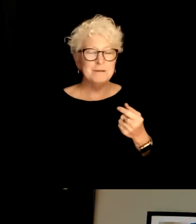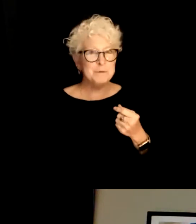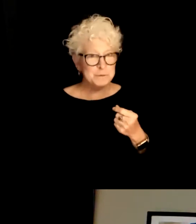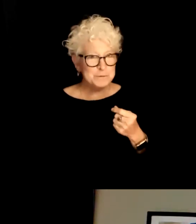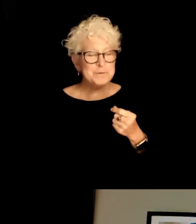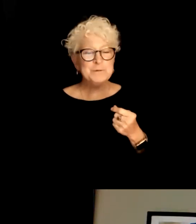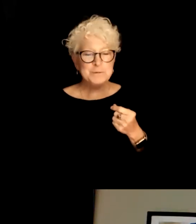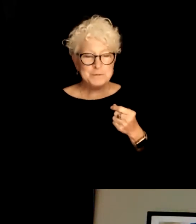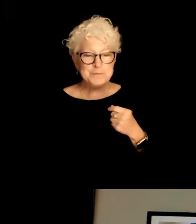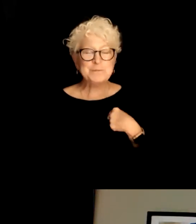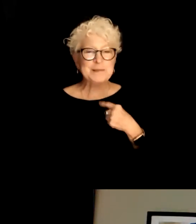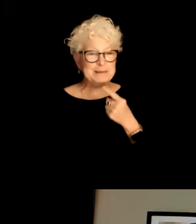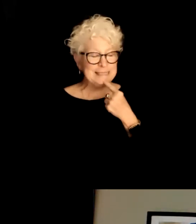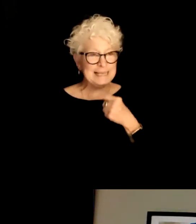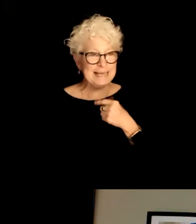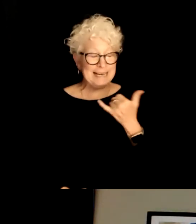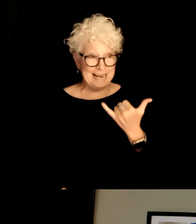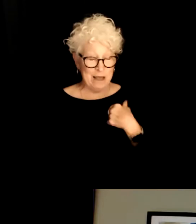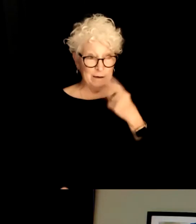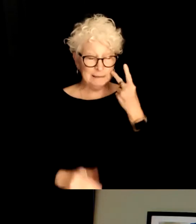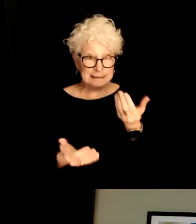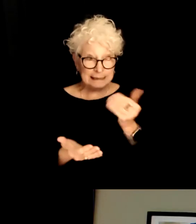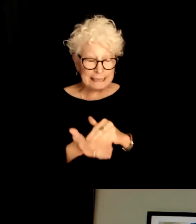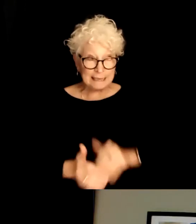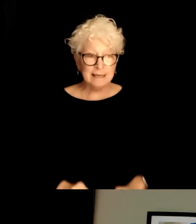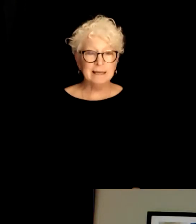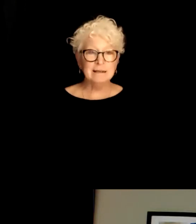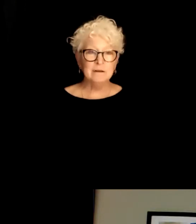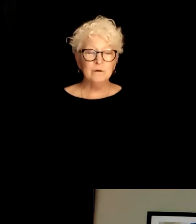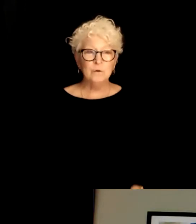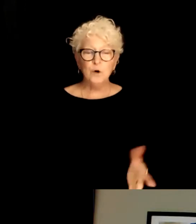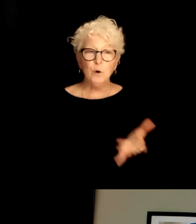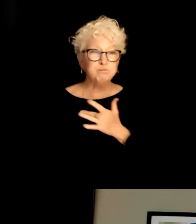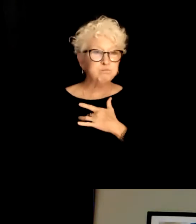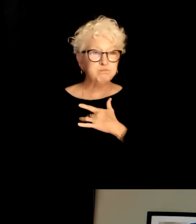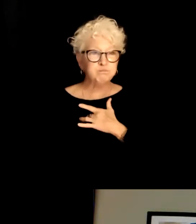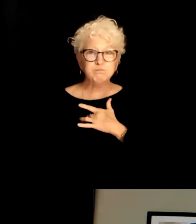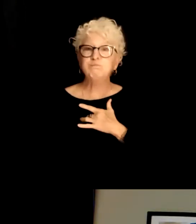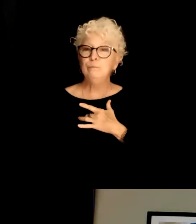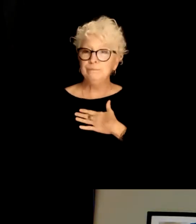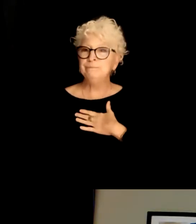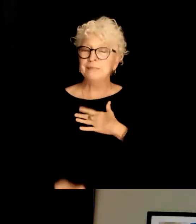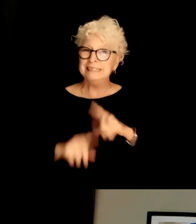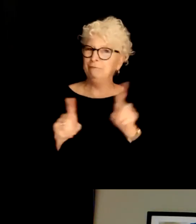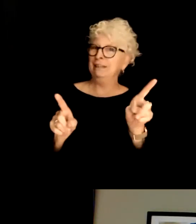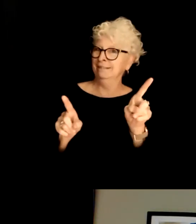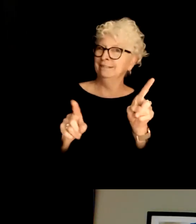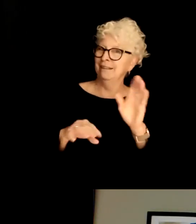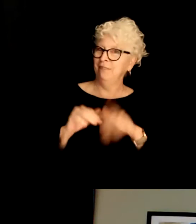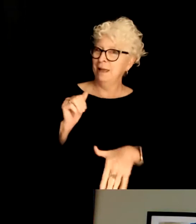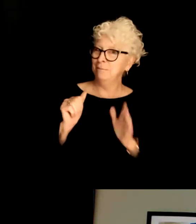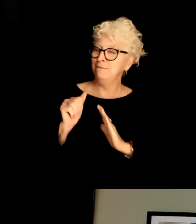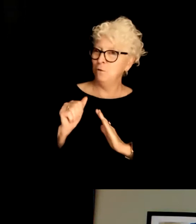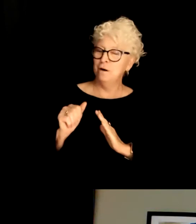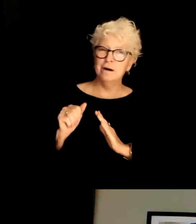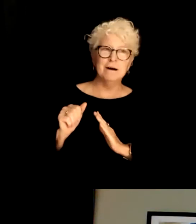and I would say watching it is really emotional in a different way for a couple of reasons.